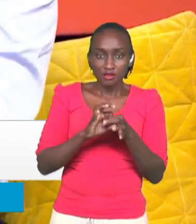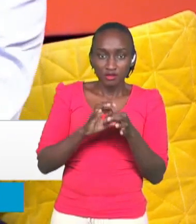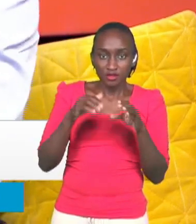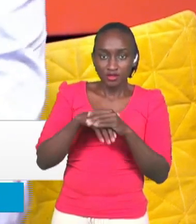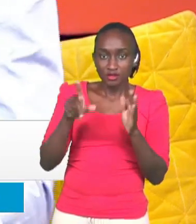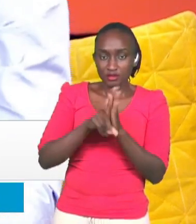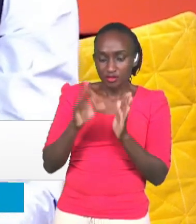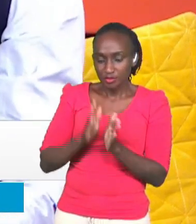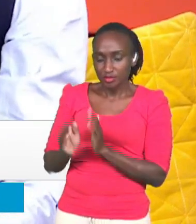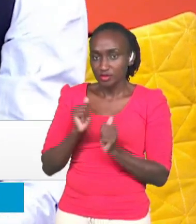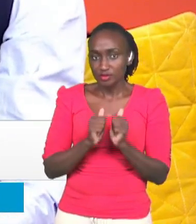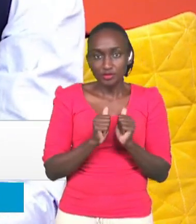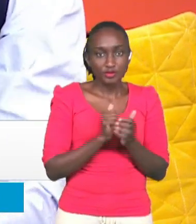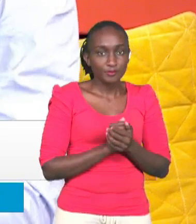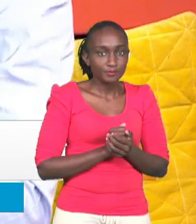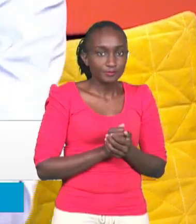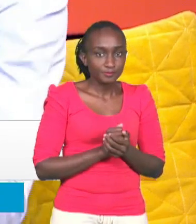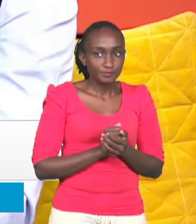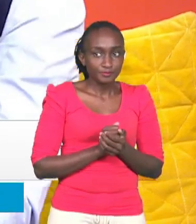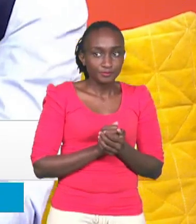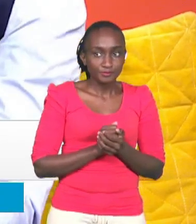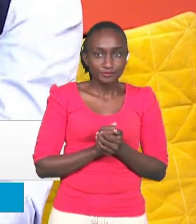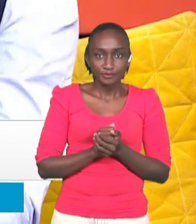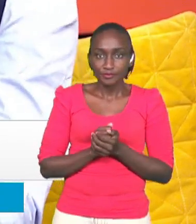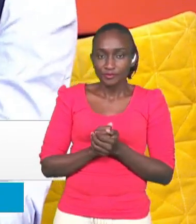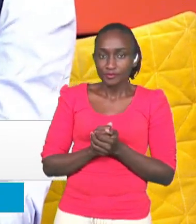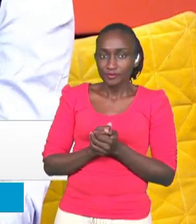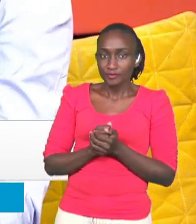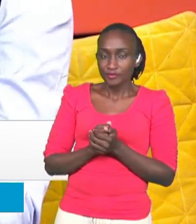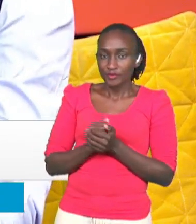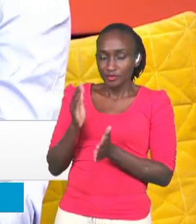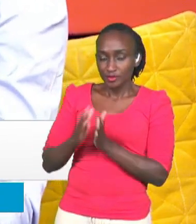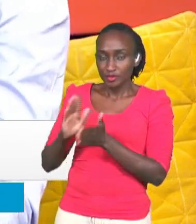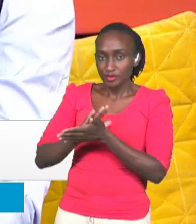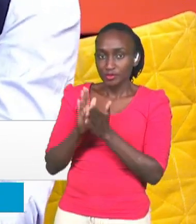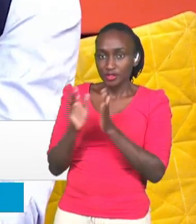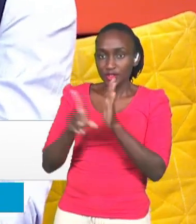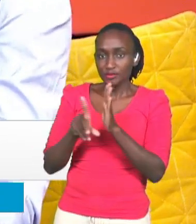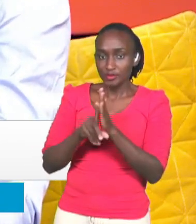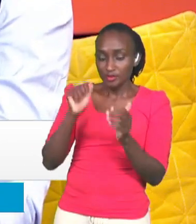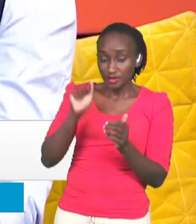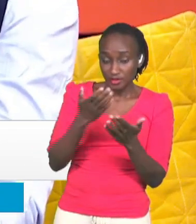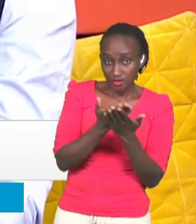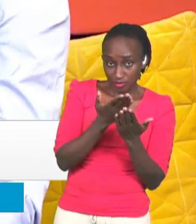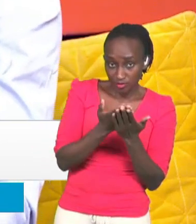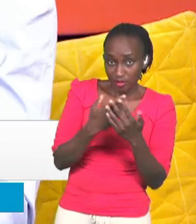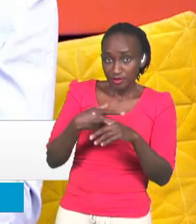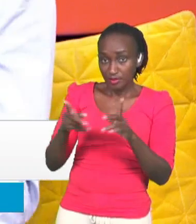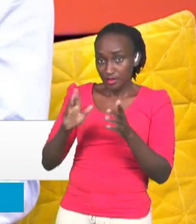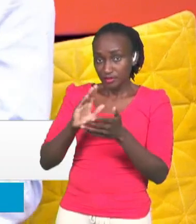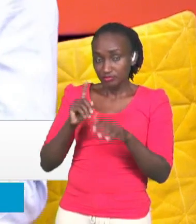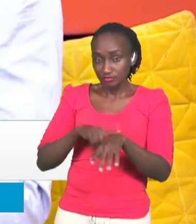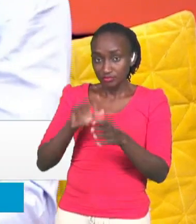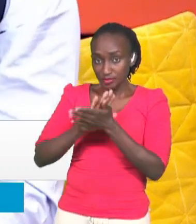law? What's the process, actually? The process now for this to become, this is actually yeah. just a proposal. It's just a now proposal. Now, becoming law, how yes. will they now,